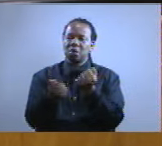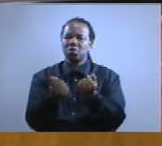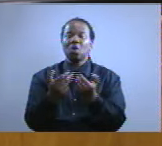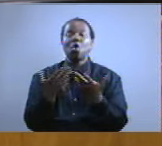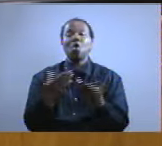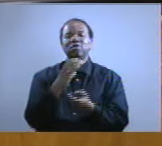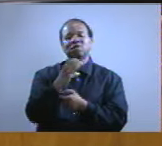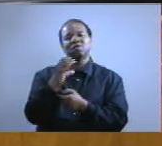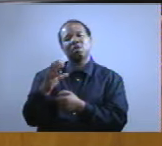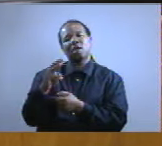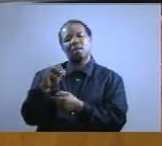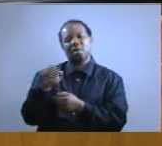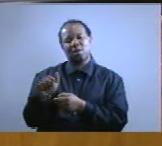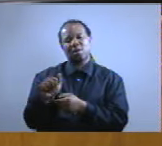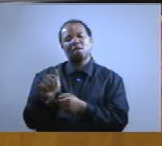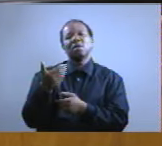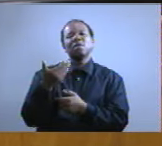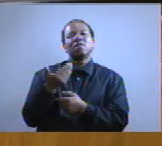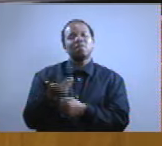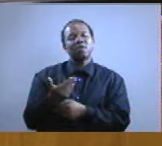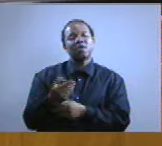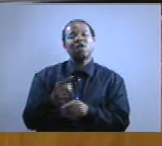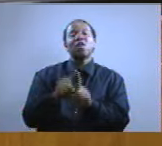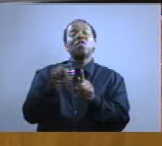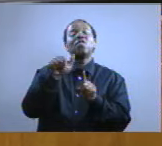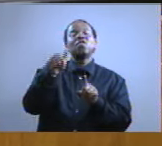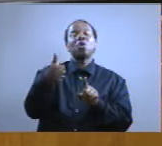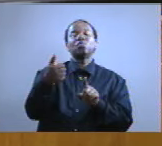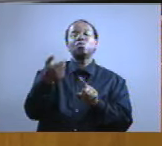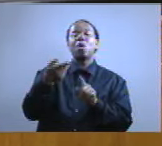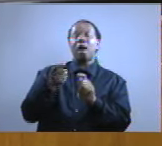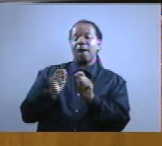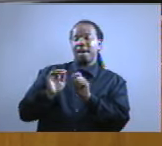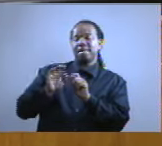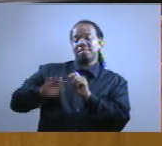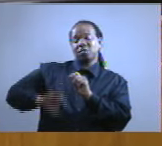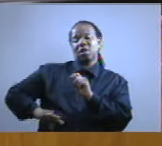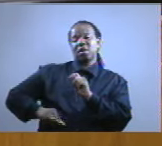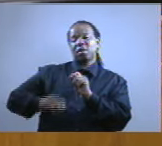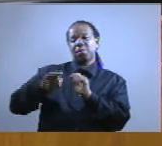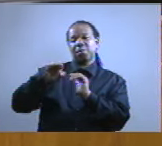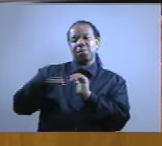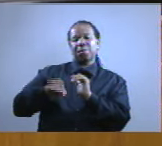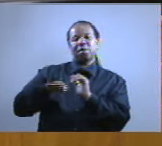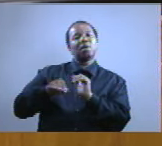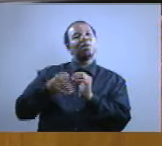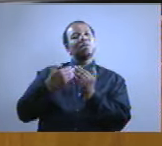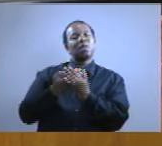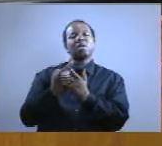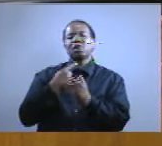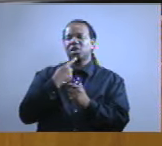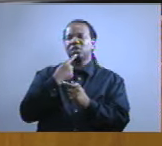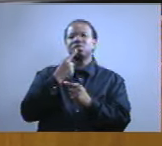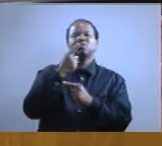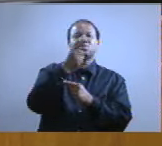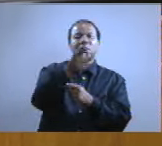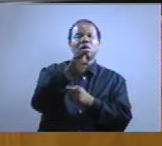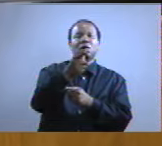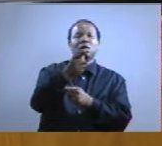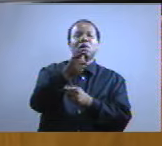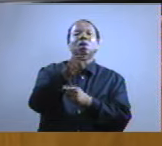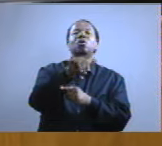CCMA. It is good that lower paid employees will be entitled to refer any discrimination claim to the